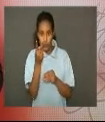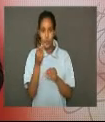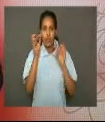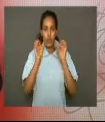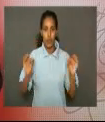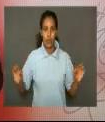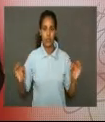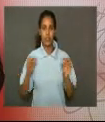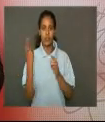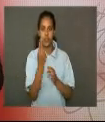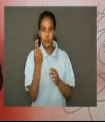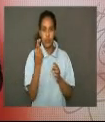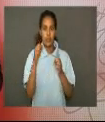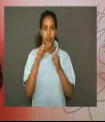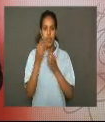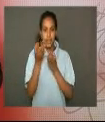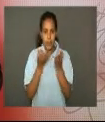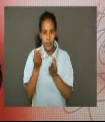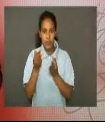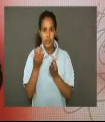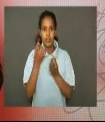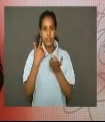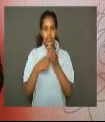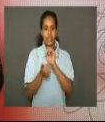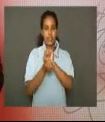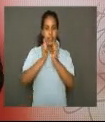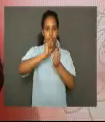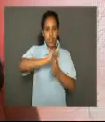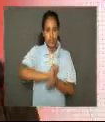theories used to explain these changes.